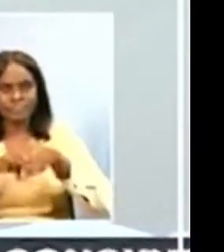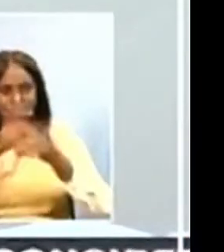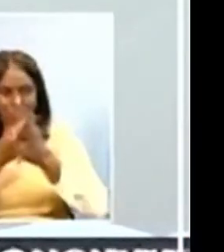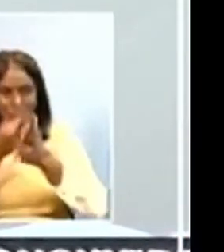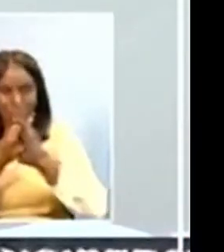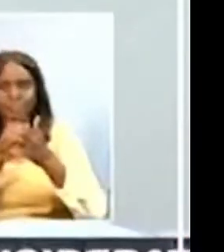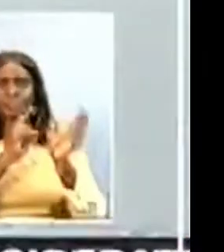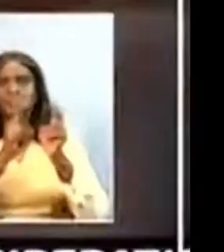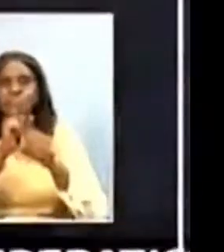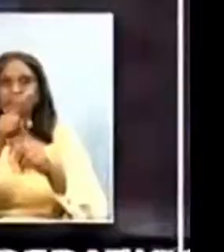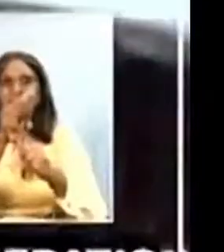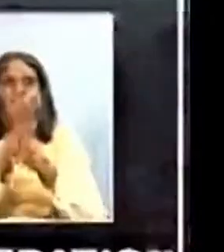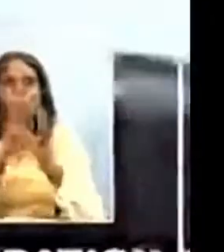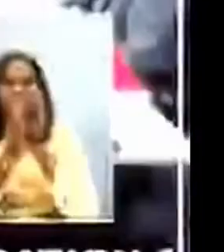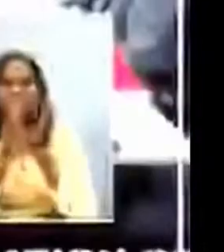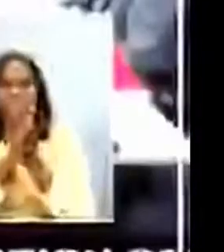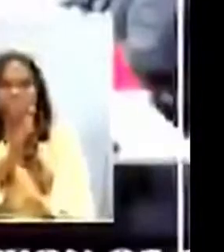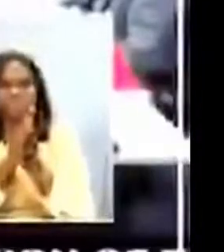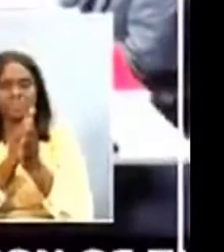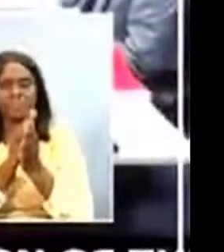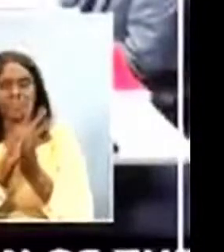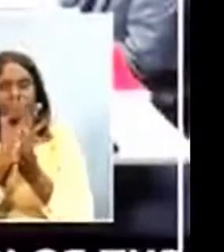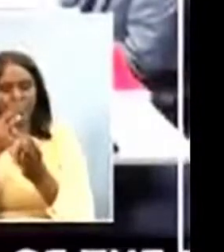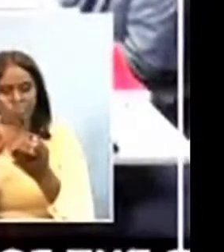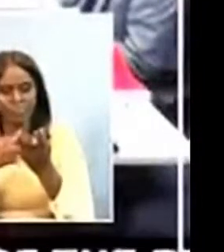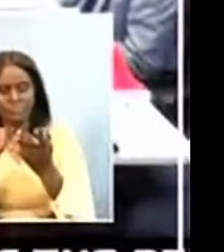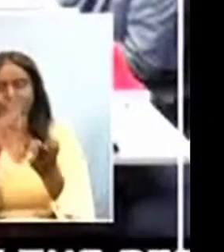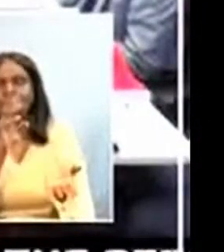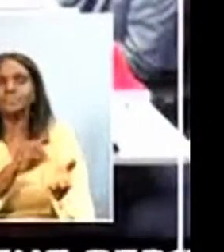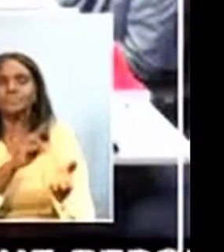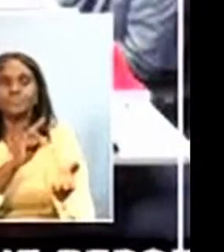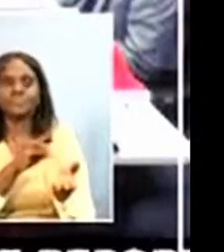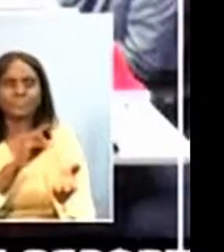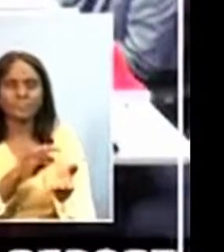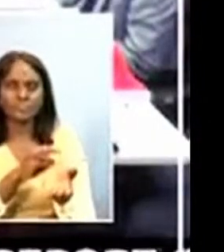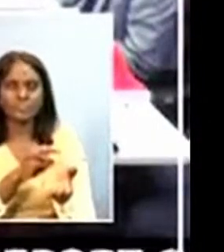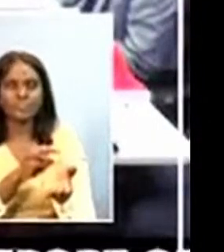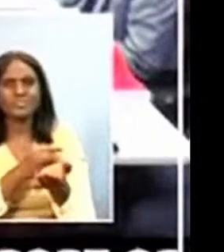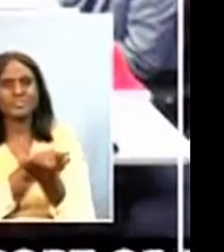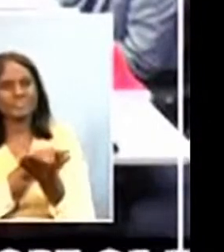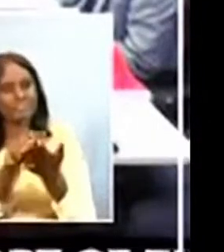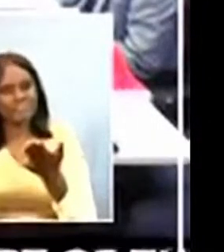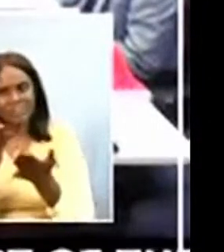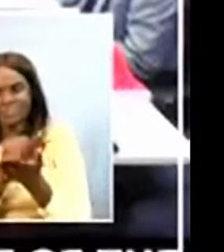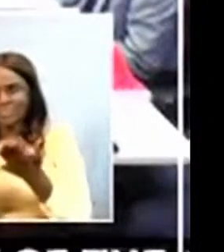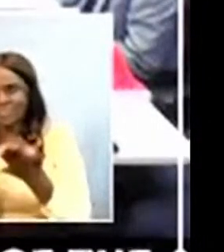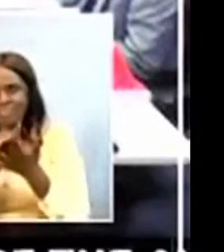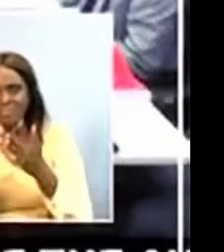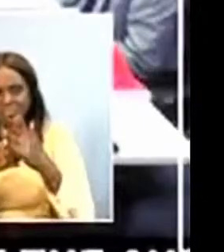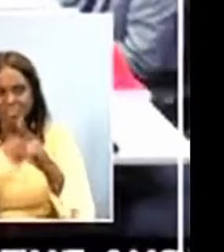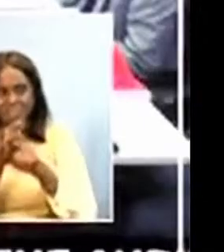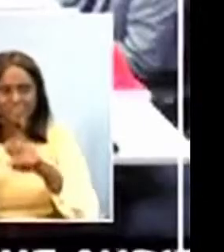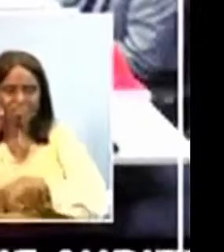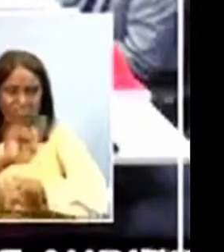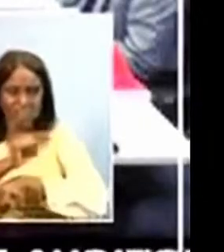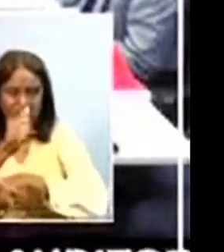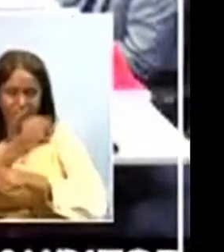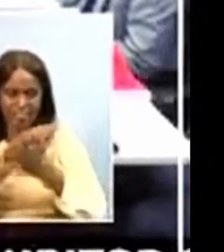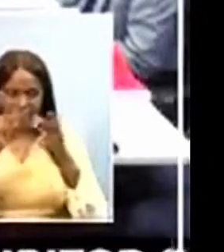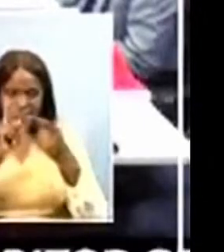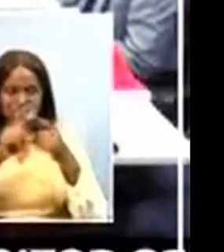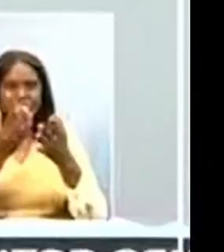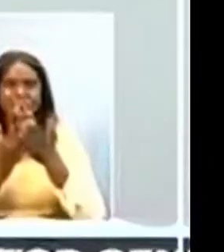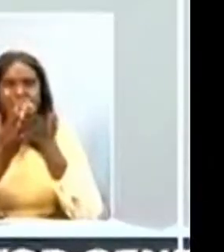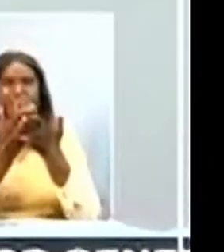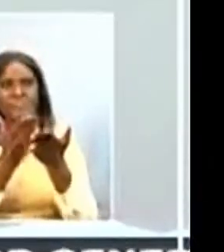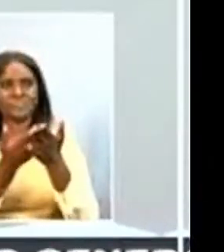coming to respond, building these things that you doctor. Your failure starts from the day you failed to